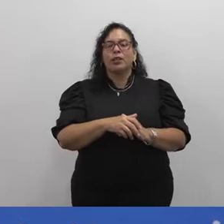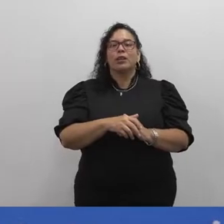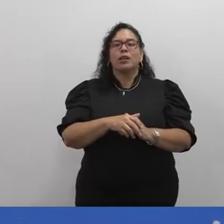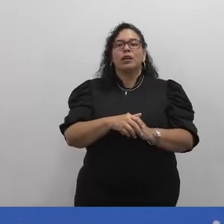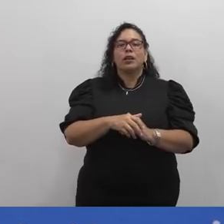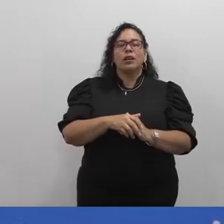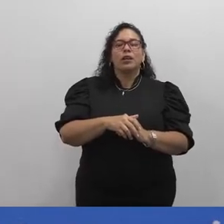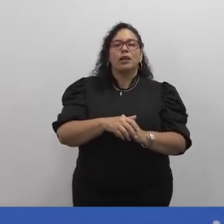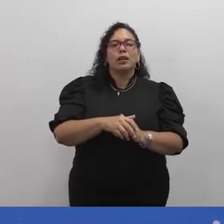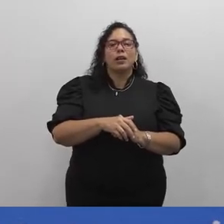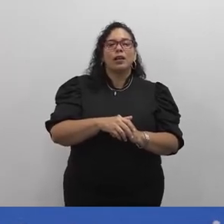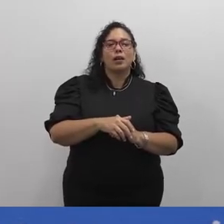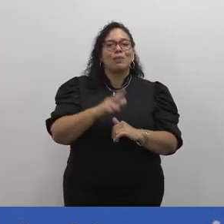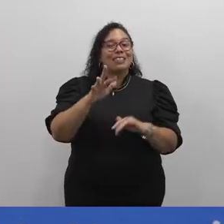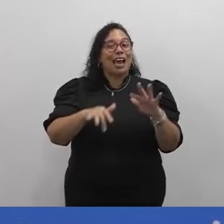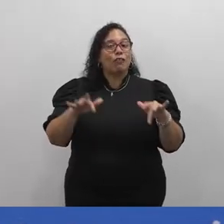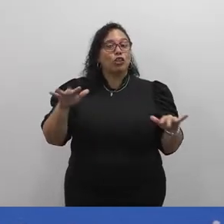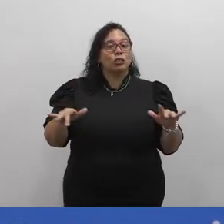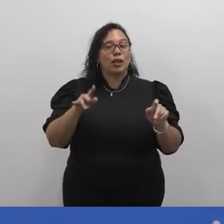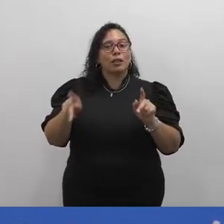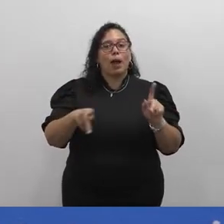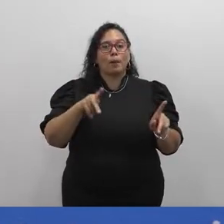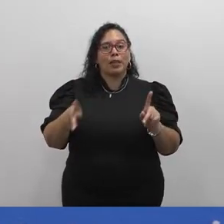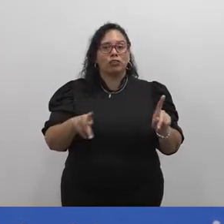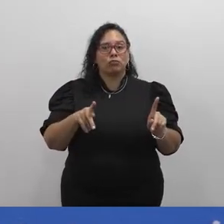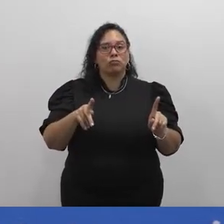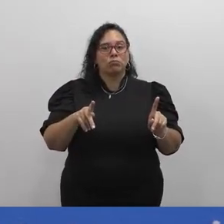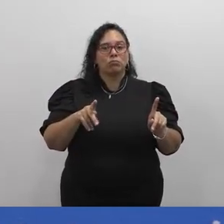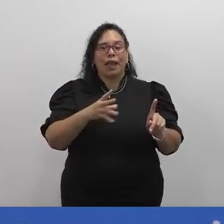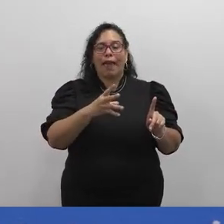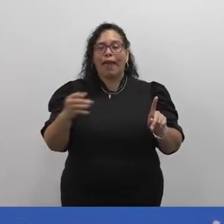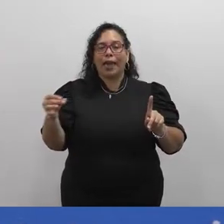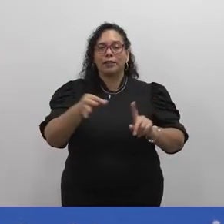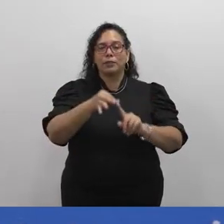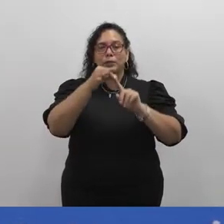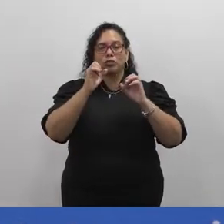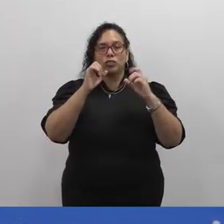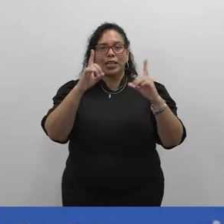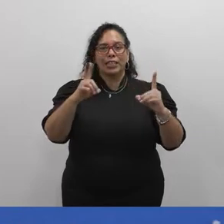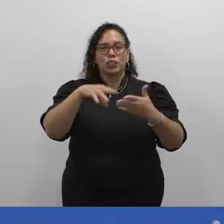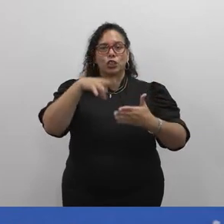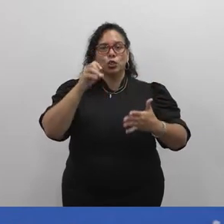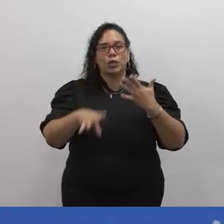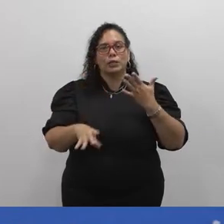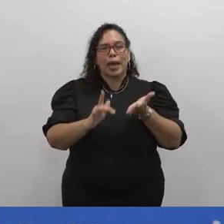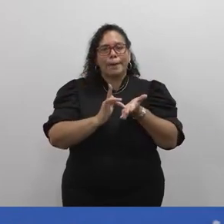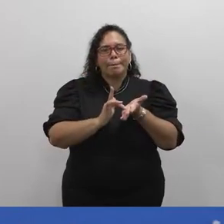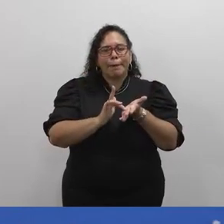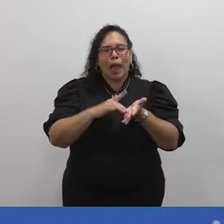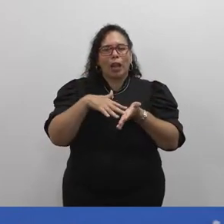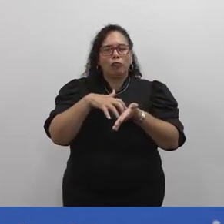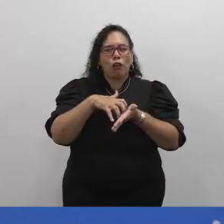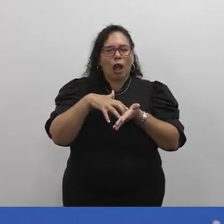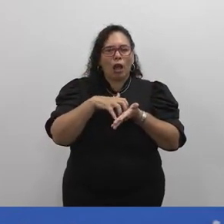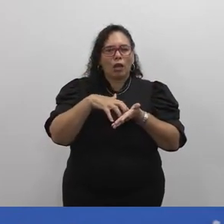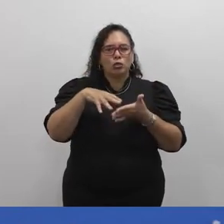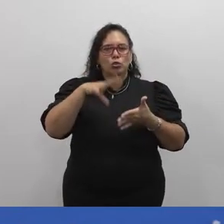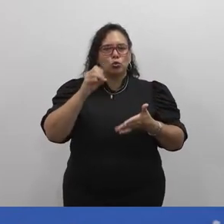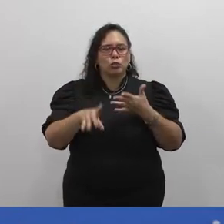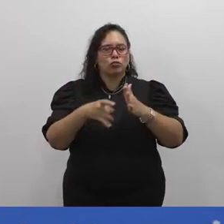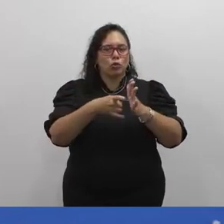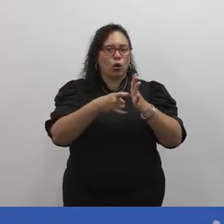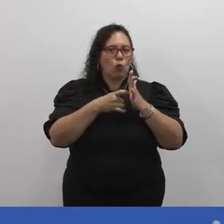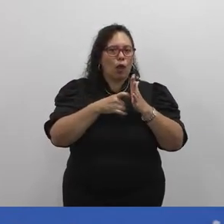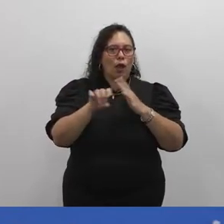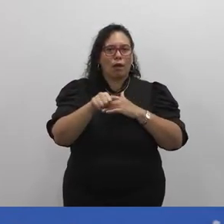to the diverse student population. We talk about our special education students. We know that our medically fragile students and students who require